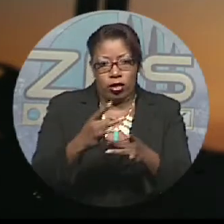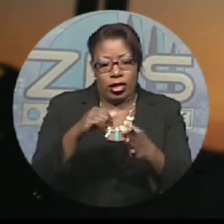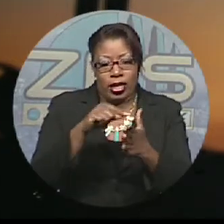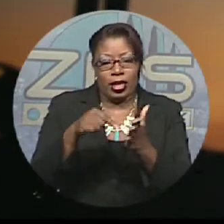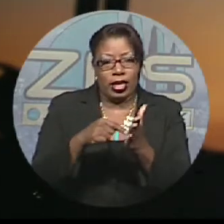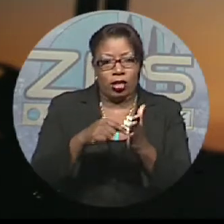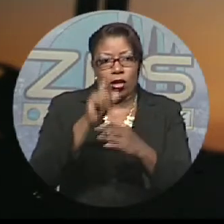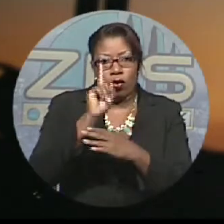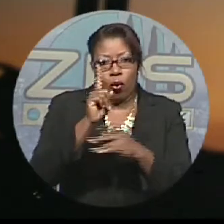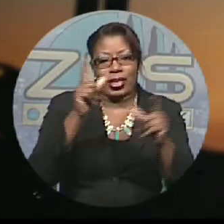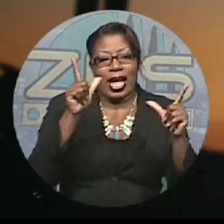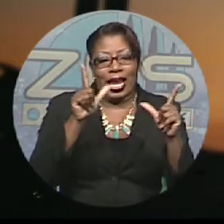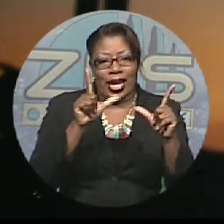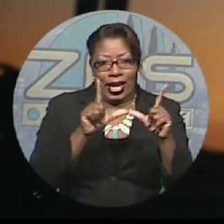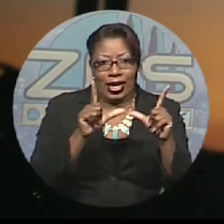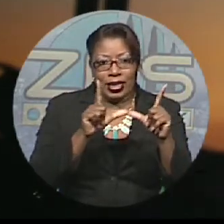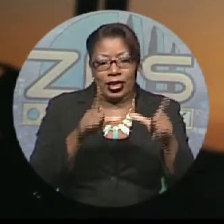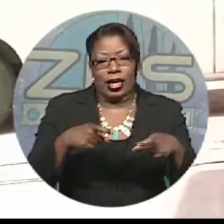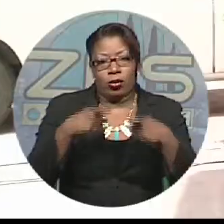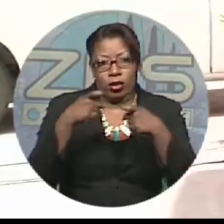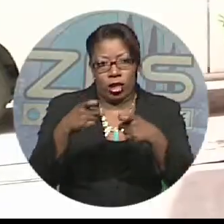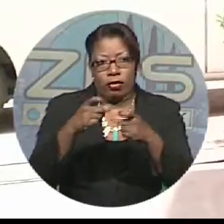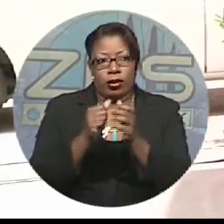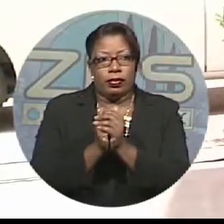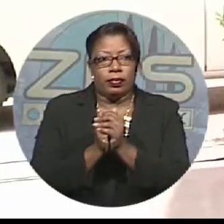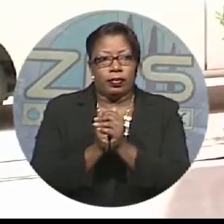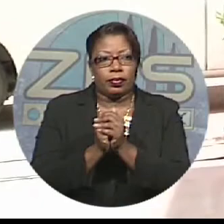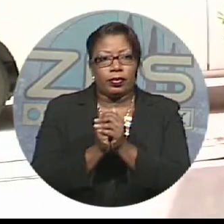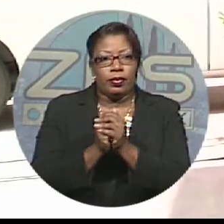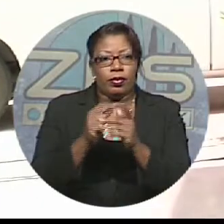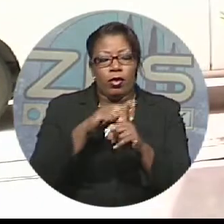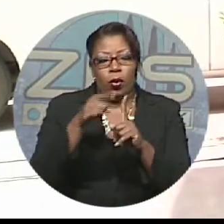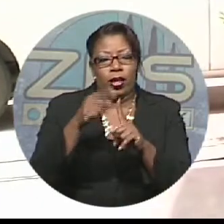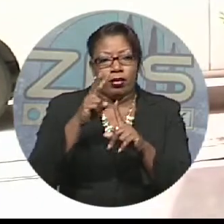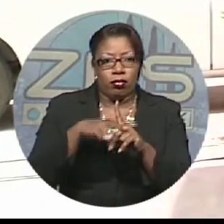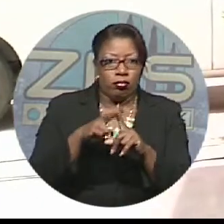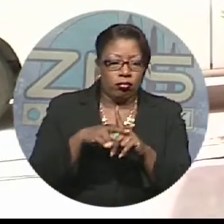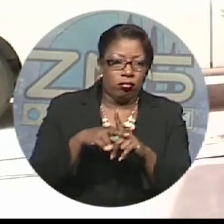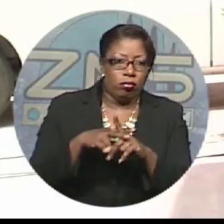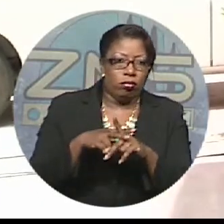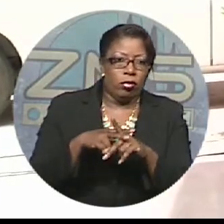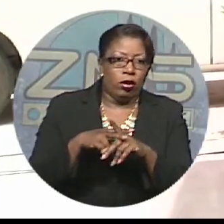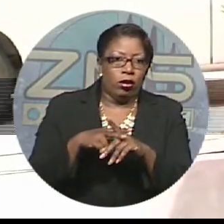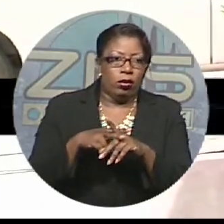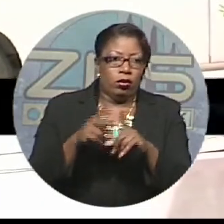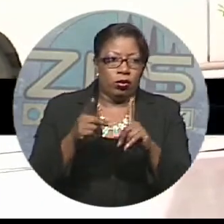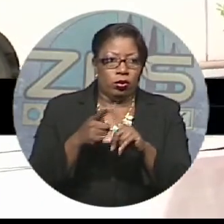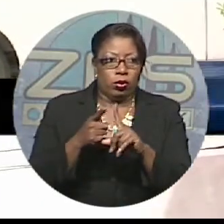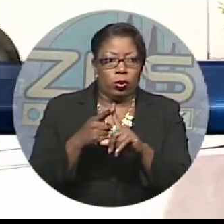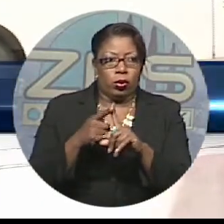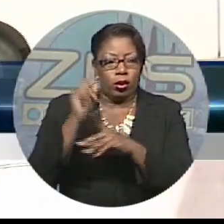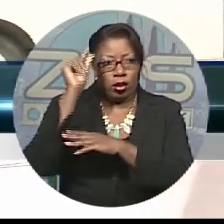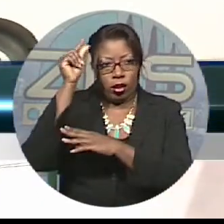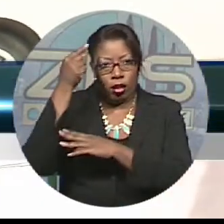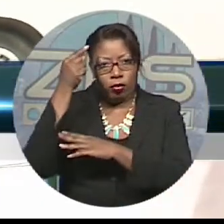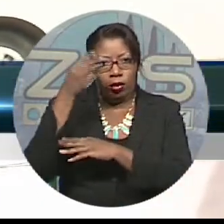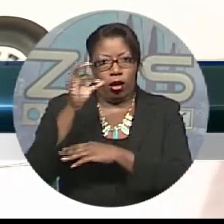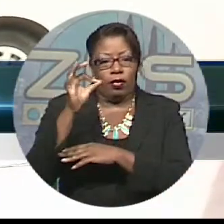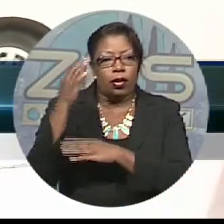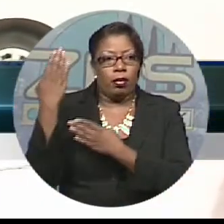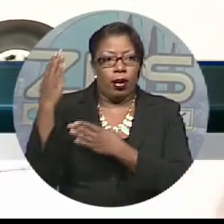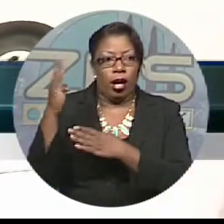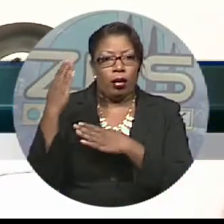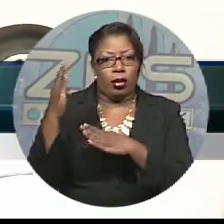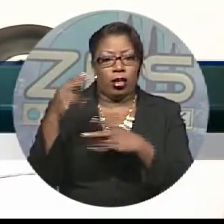license application that was recently gazetted. Whenever there's an application that is made to the government of the Bahamas, it